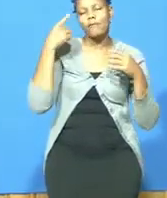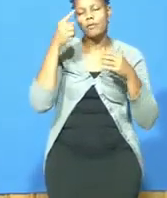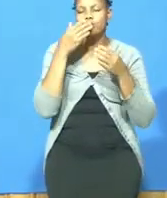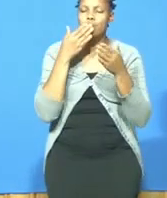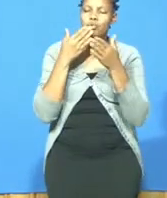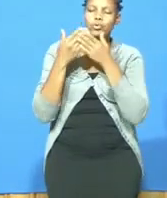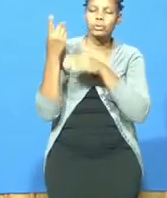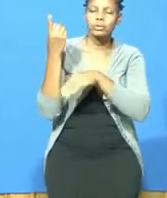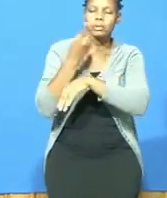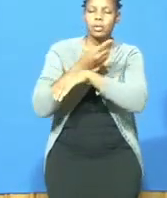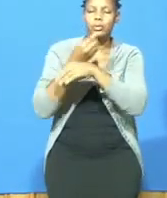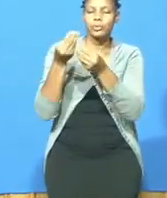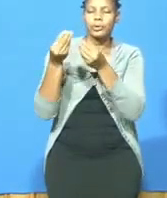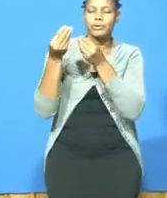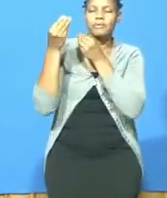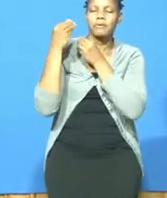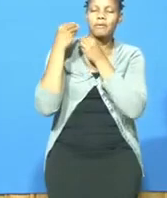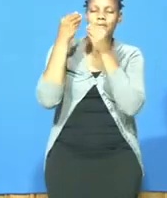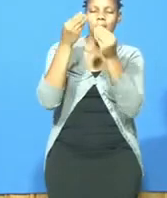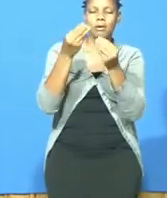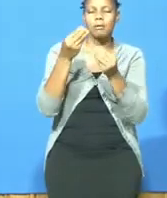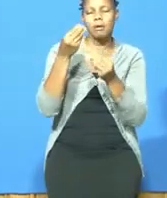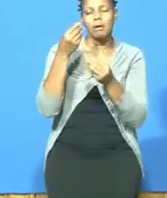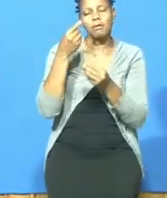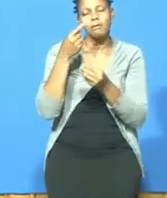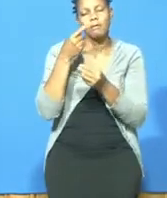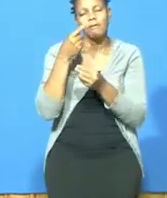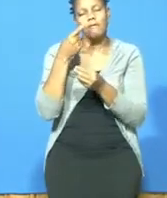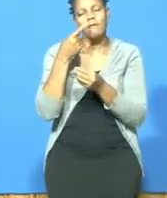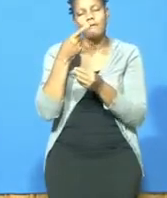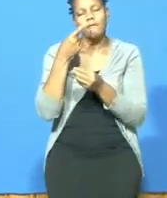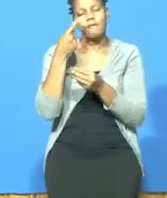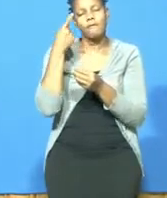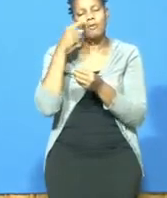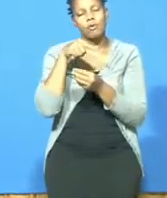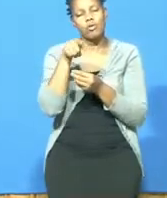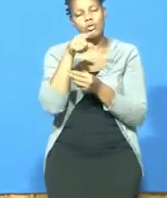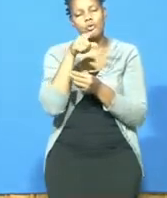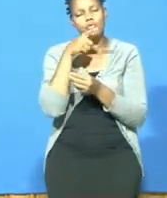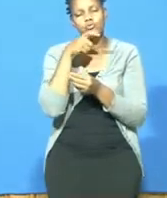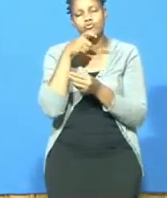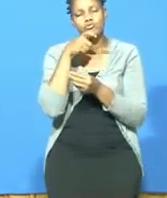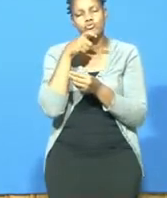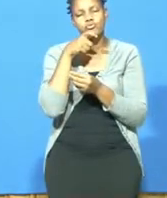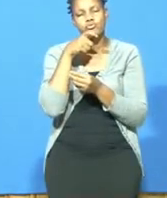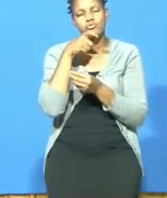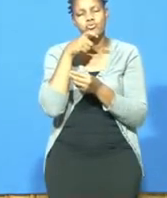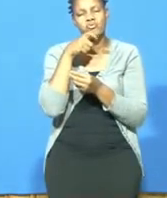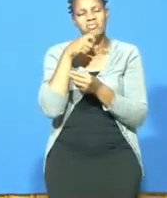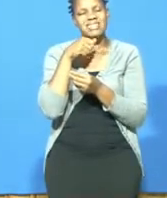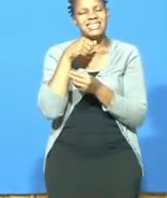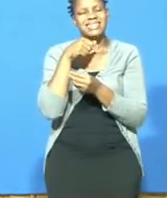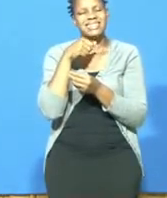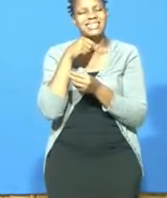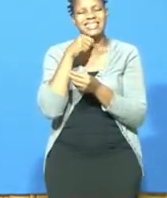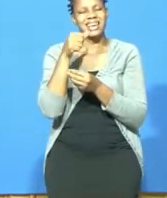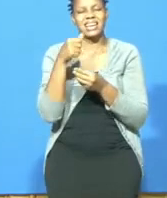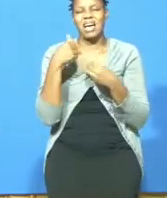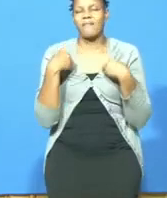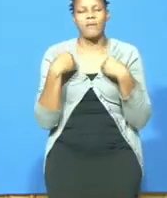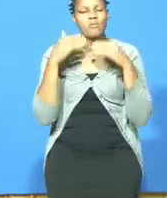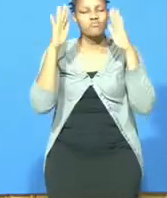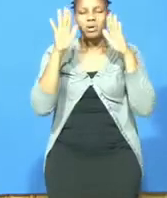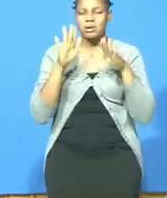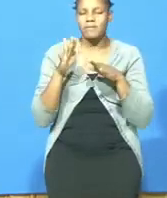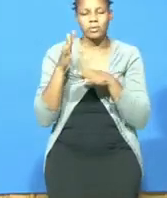good day you have given to us, and for those whose day did not turn out quite as expected. We